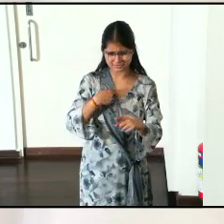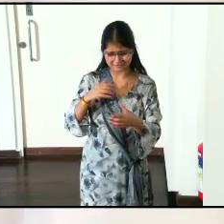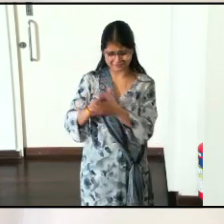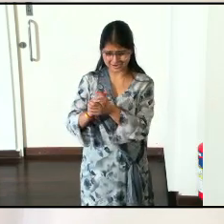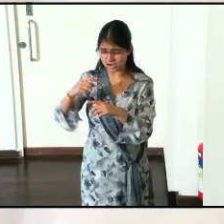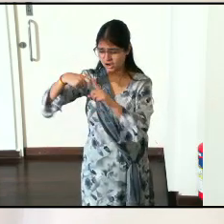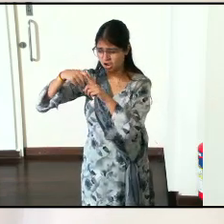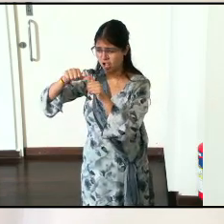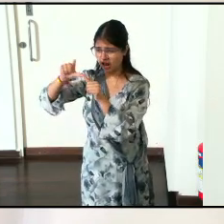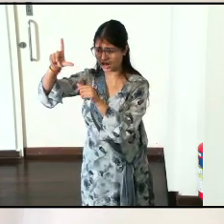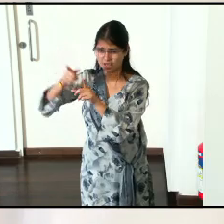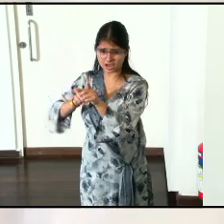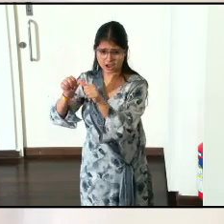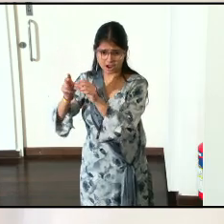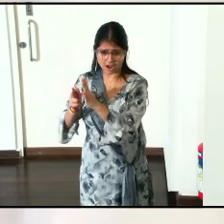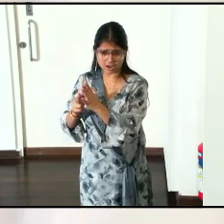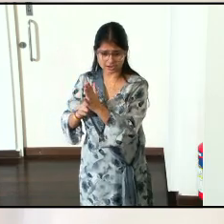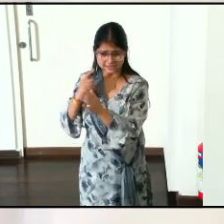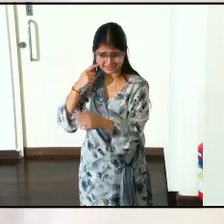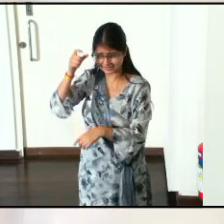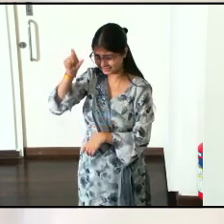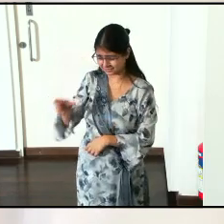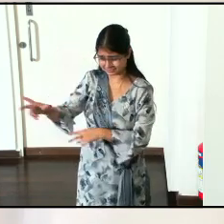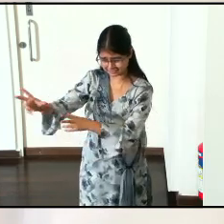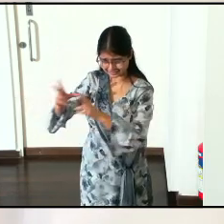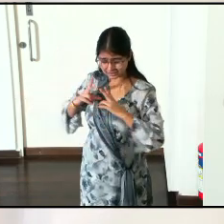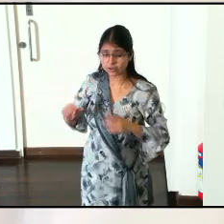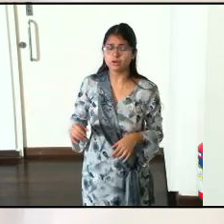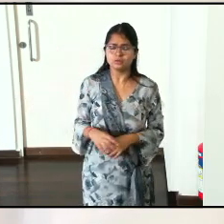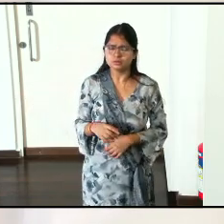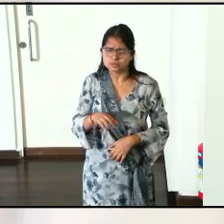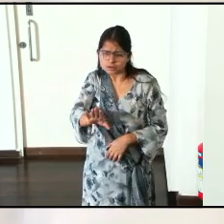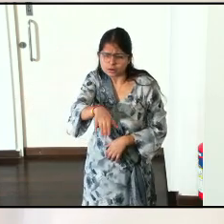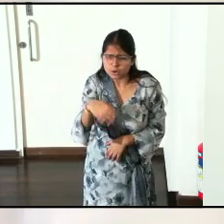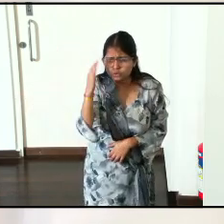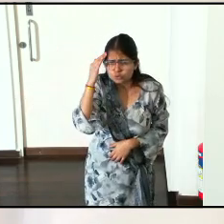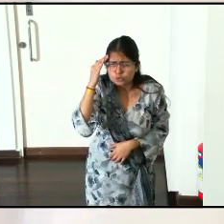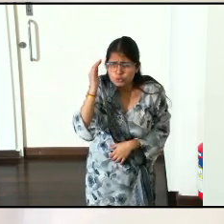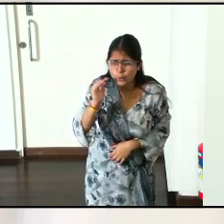from Jagori said to me is that, when